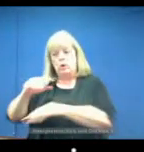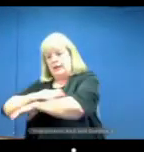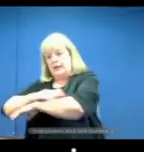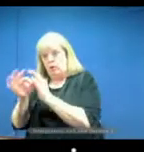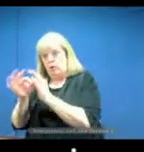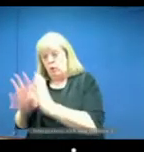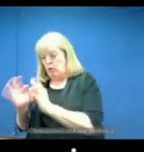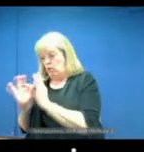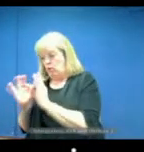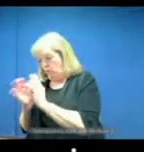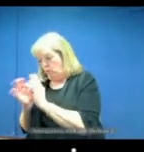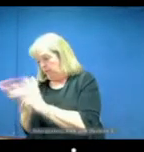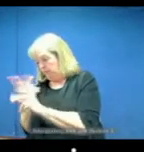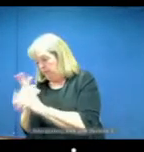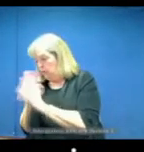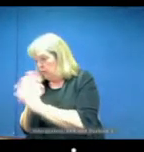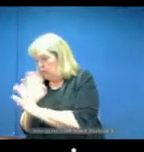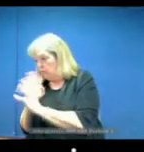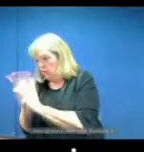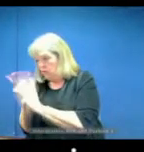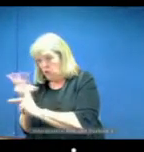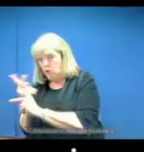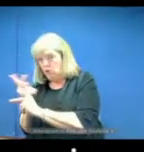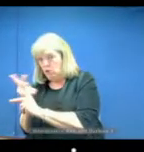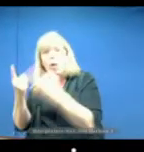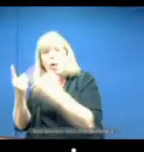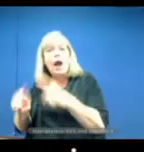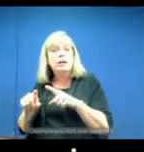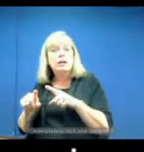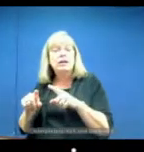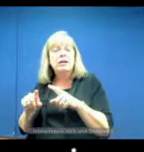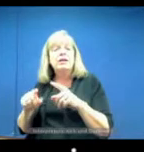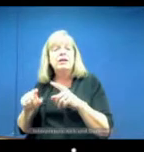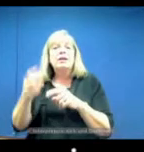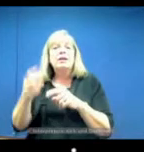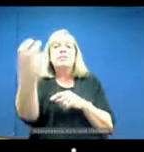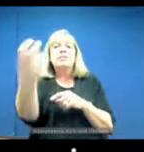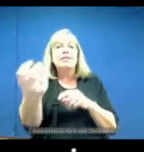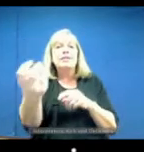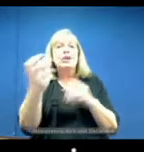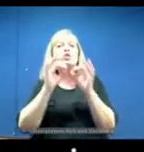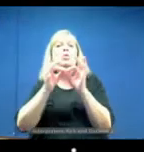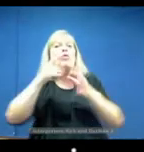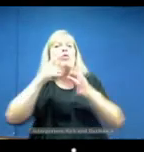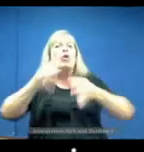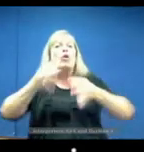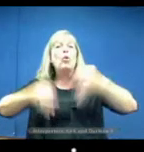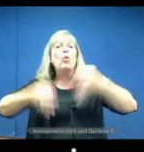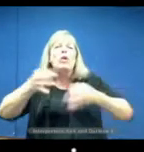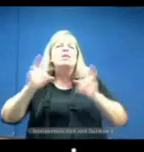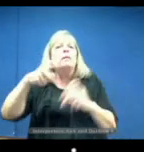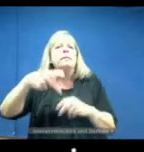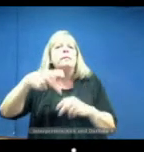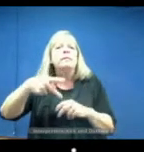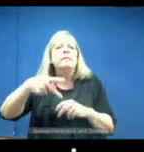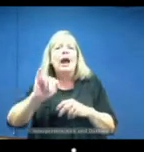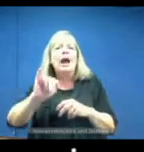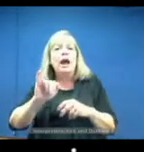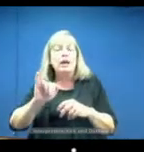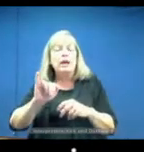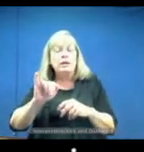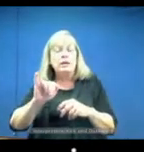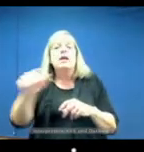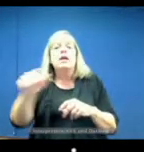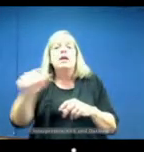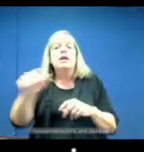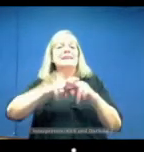conversation at the table, the interpreters were sitting in, the court interpreters, the PIs, were sitting in swivel